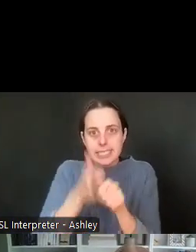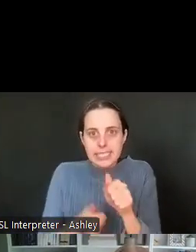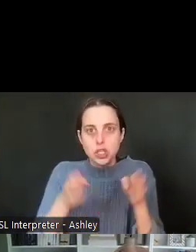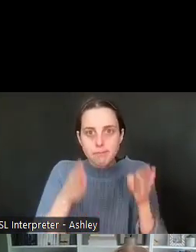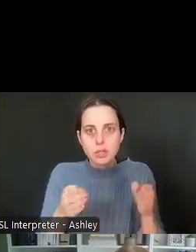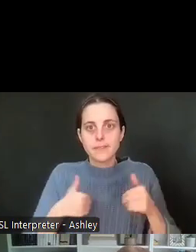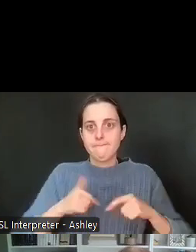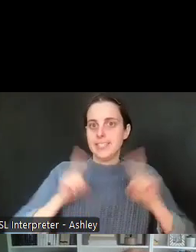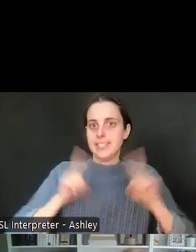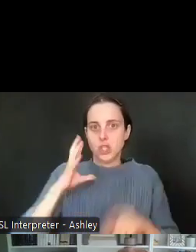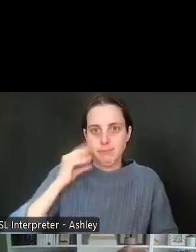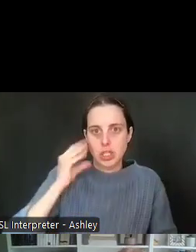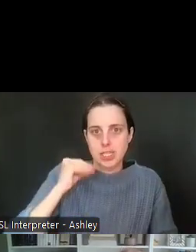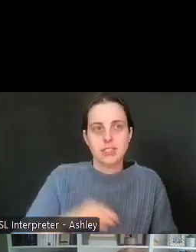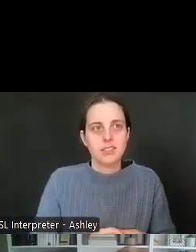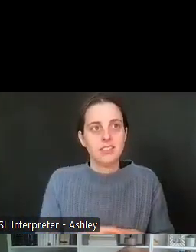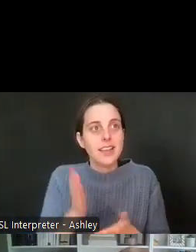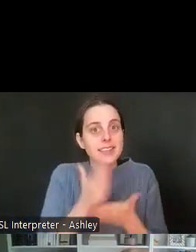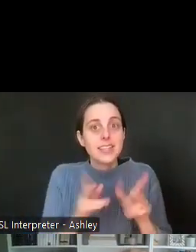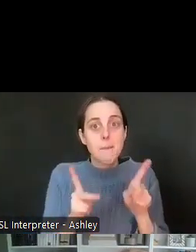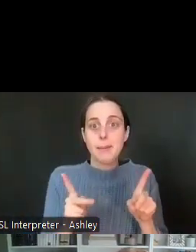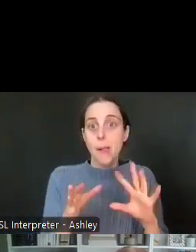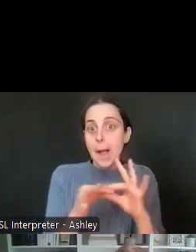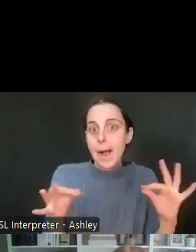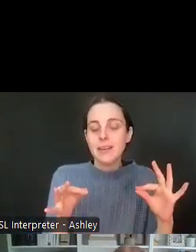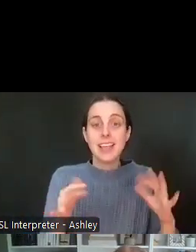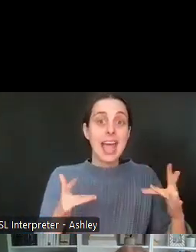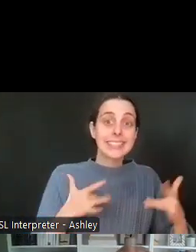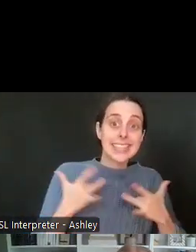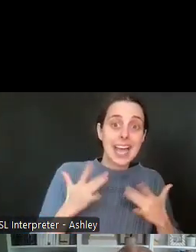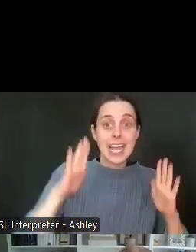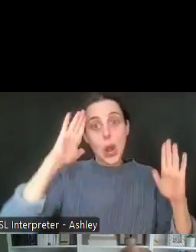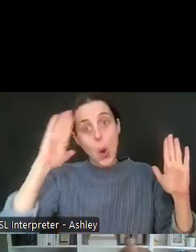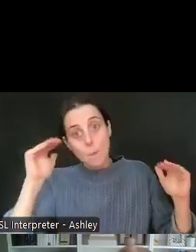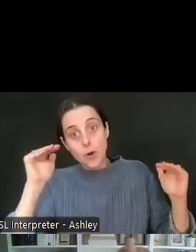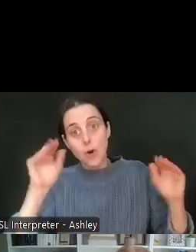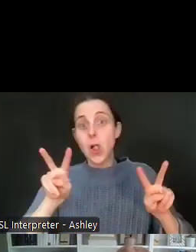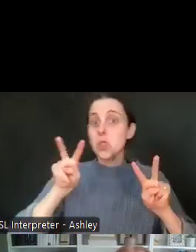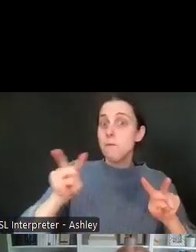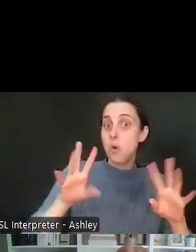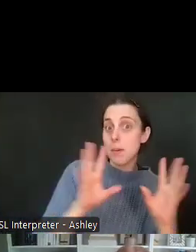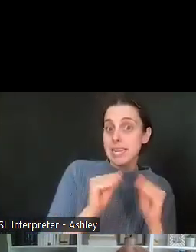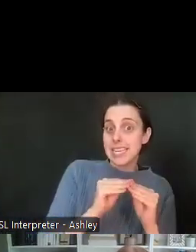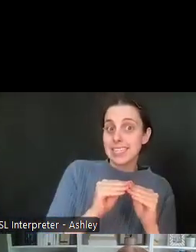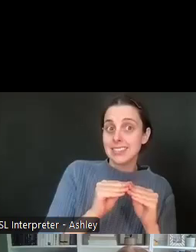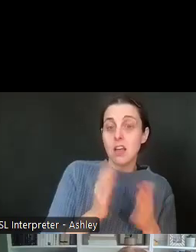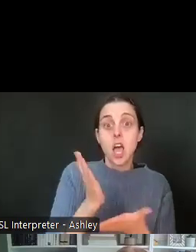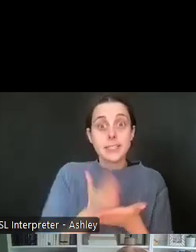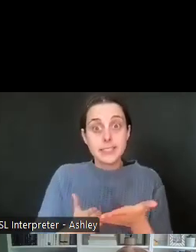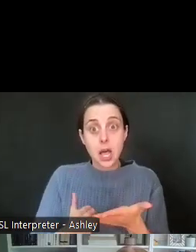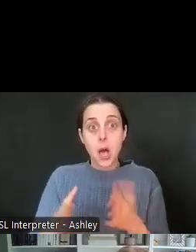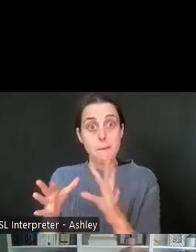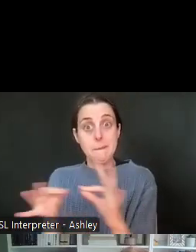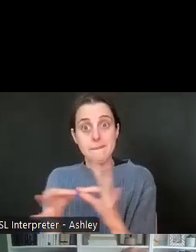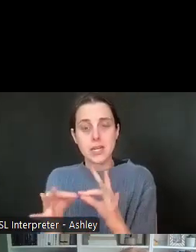some folks who've said excited, hopeful, looking forward to it. And there's others who've said overwhelmed,